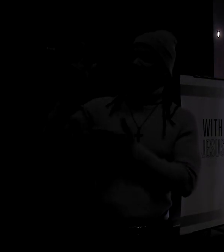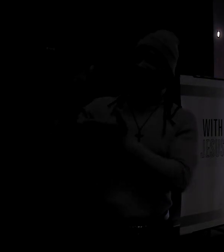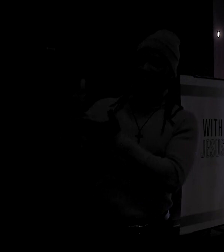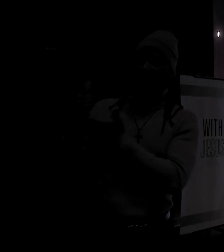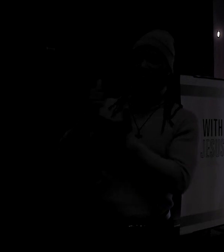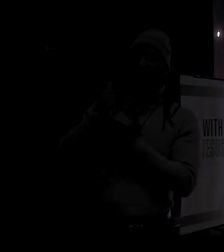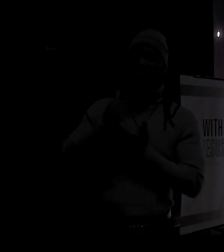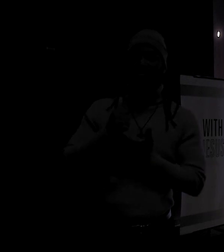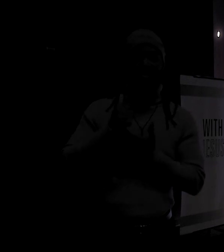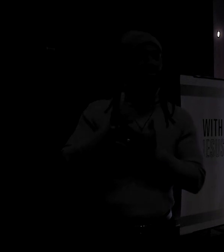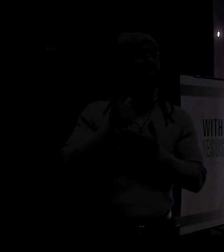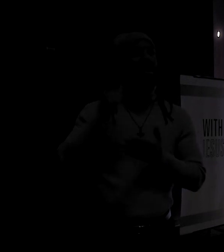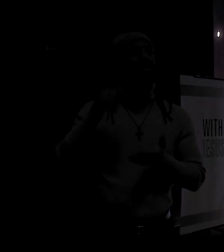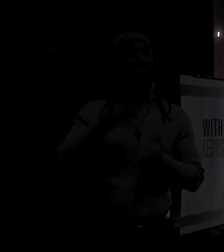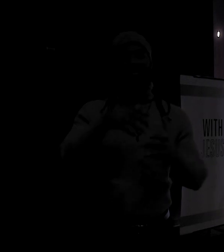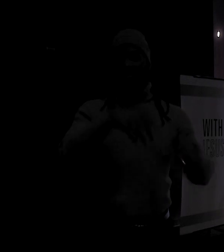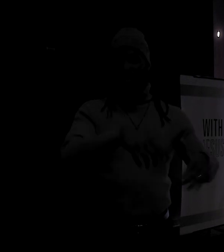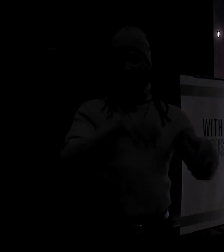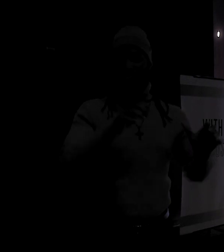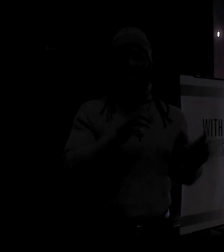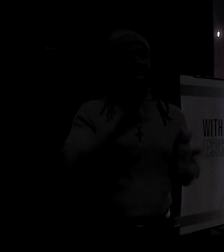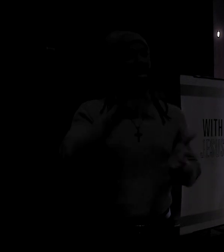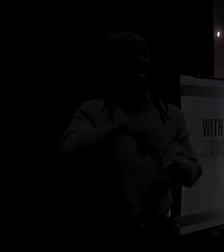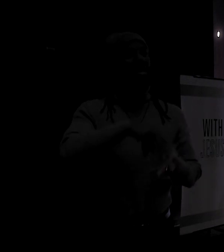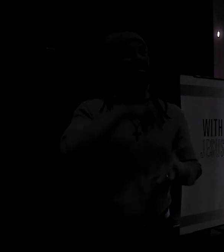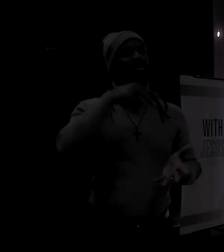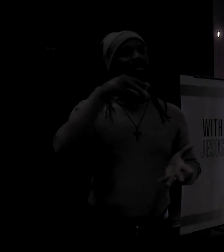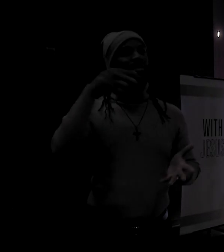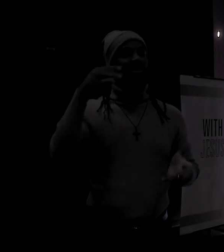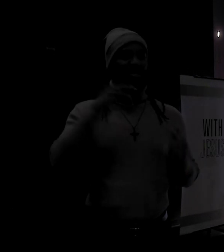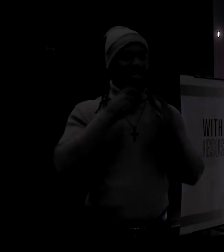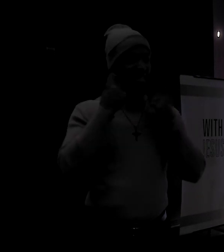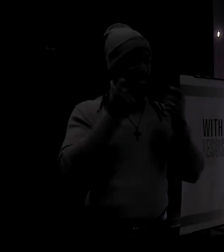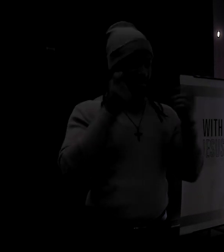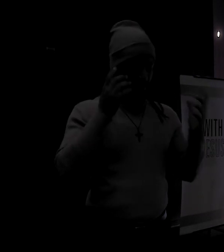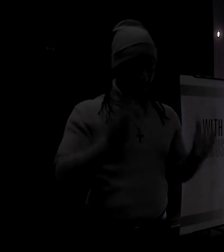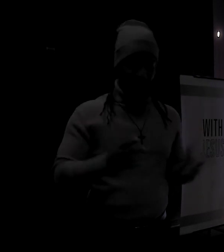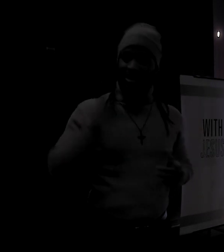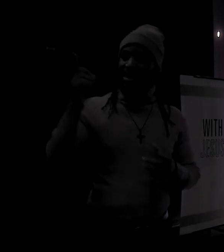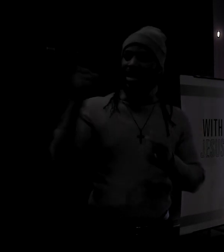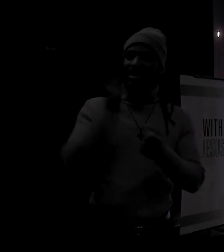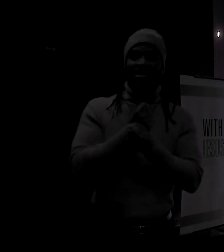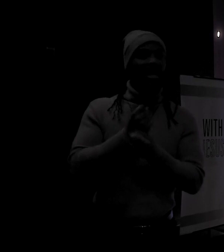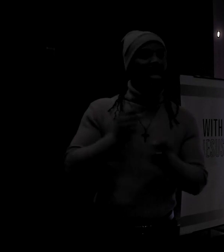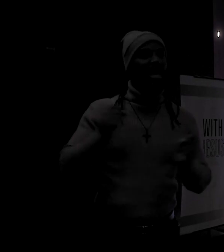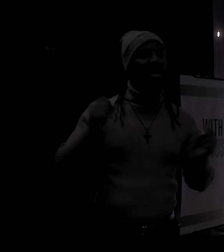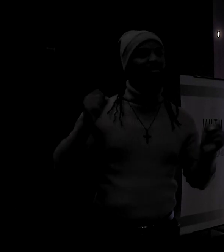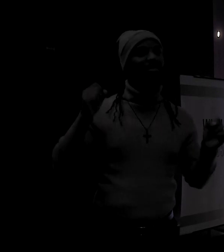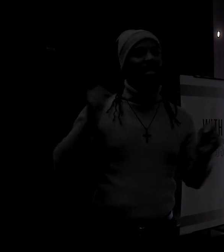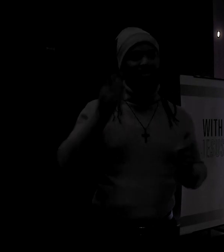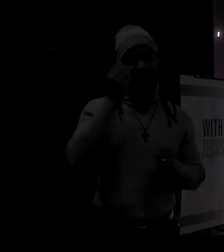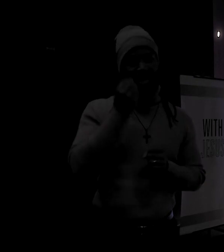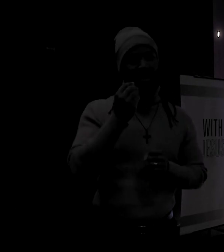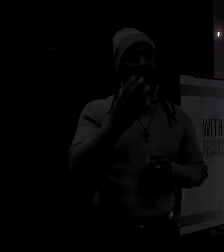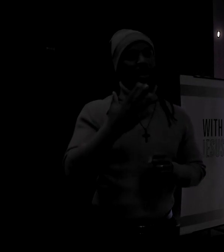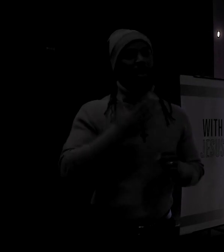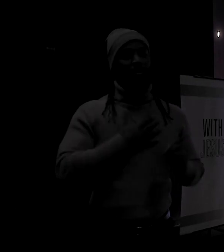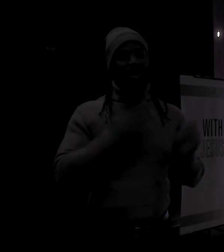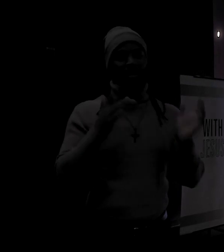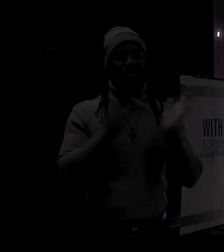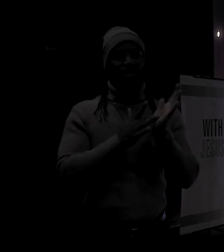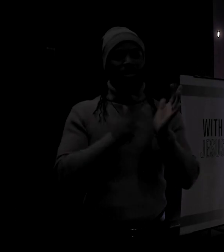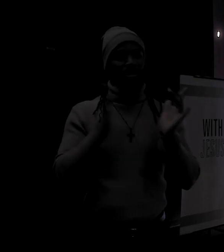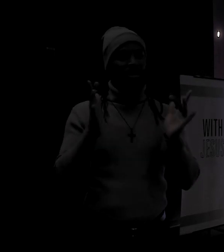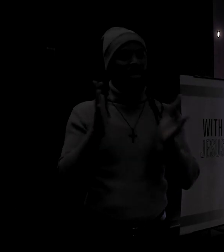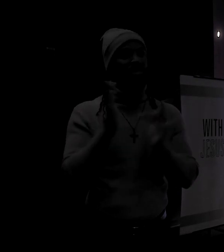way. Rises up from an empty grave. Ain't no sinner that he can't save. Let me tell you